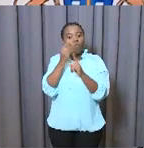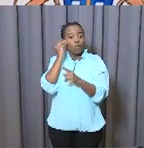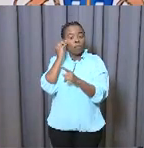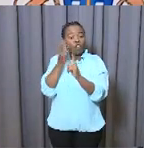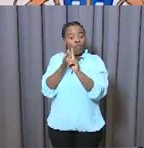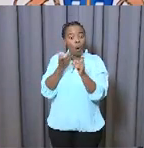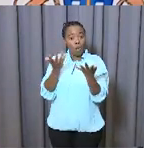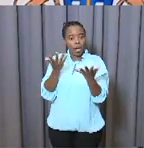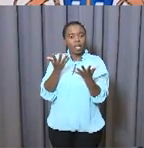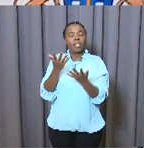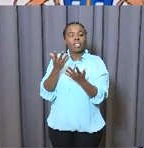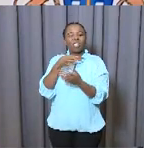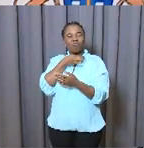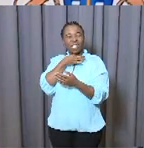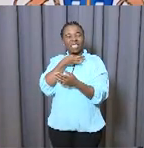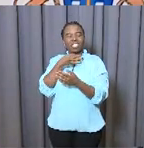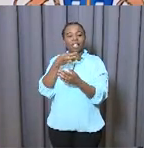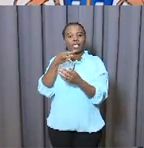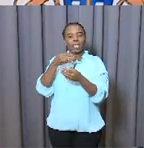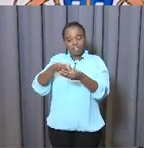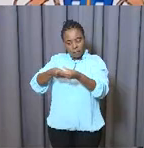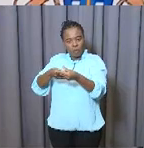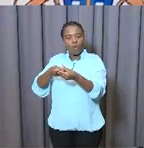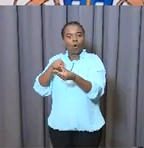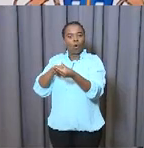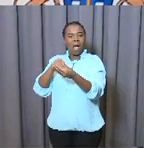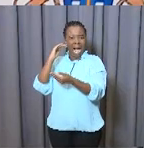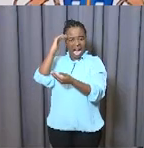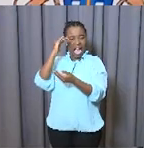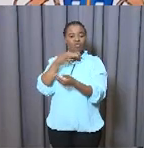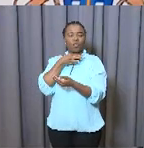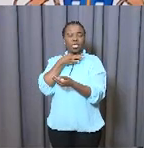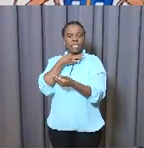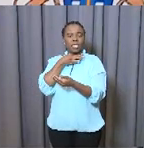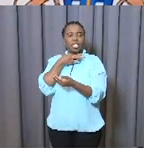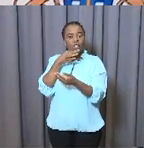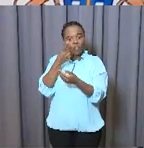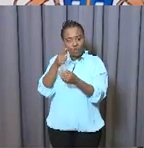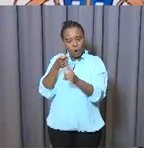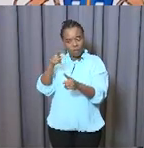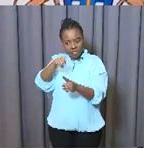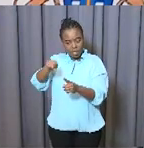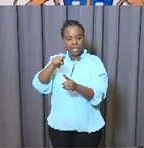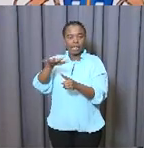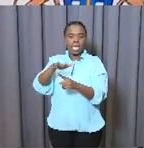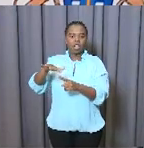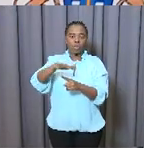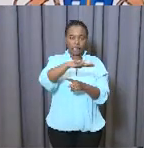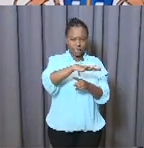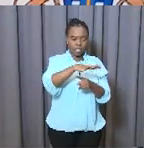risk, the vulnerability index, and the high risk index in those areas, based also